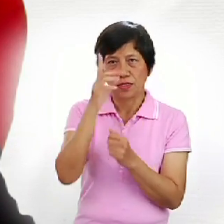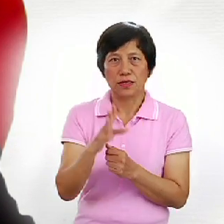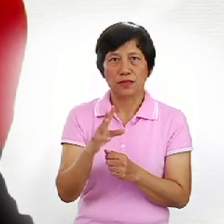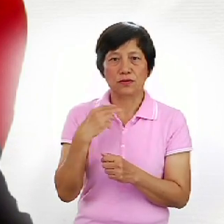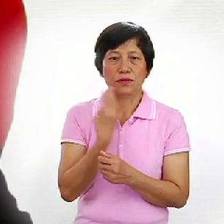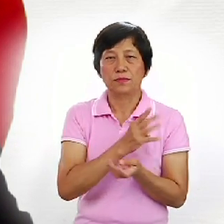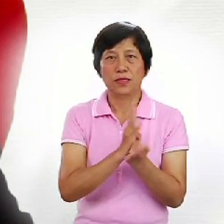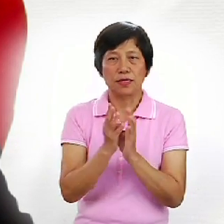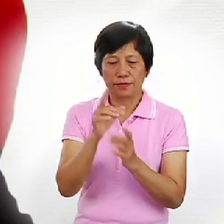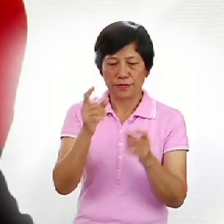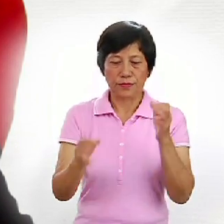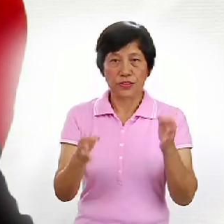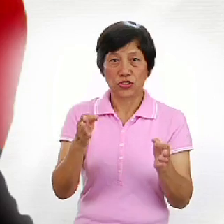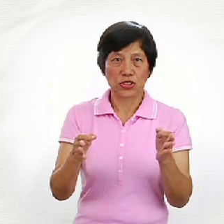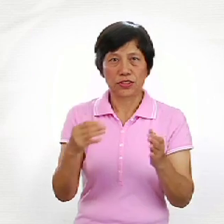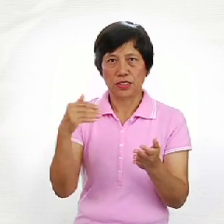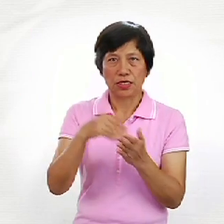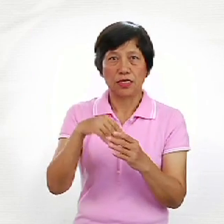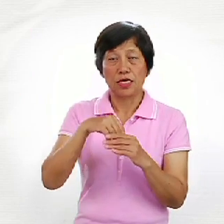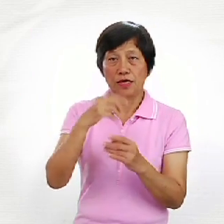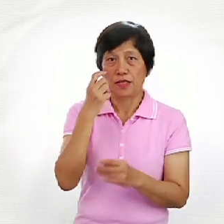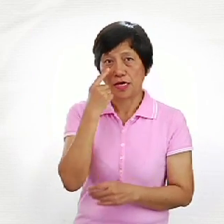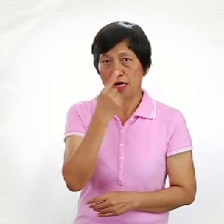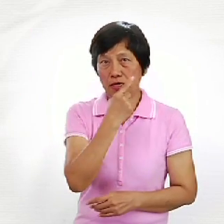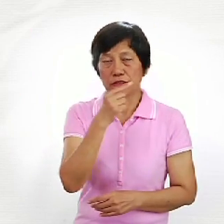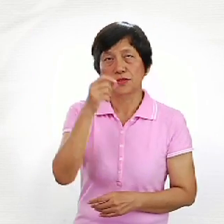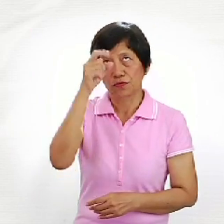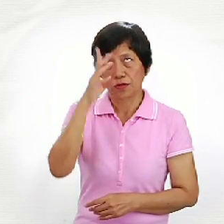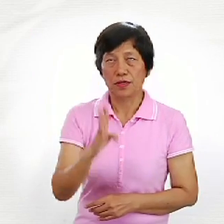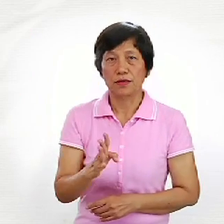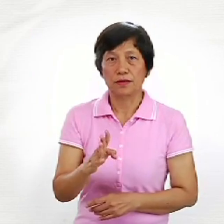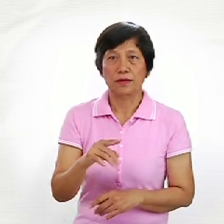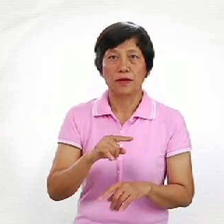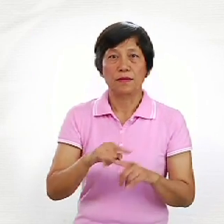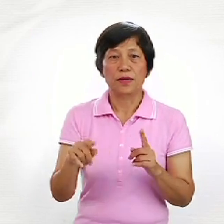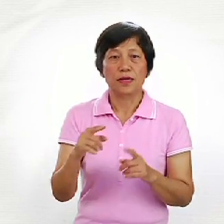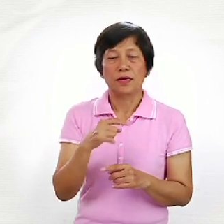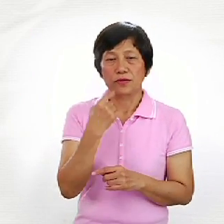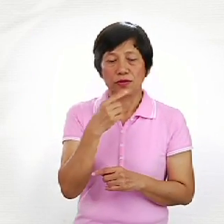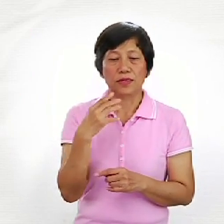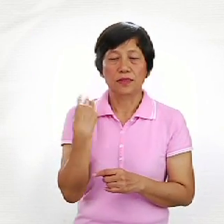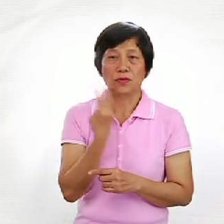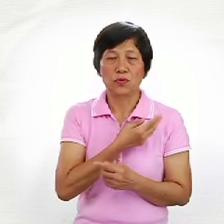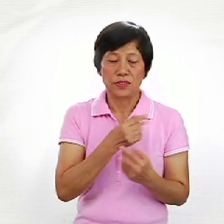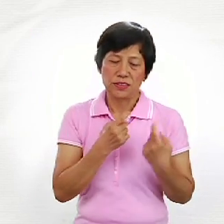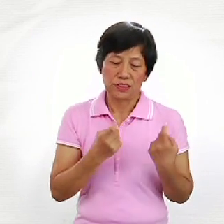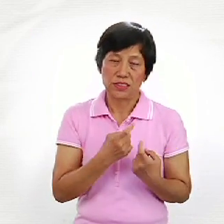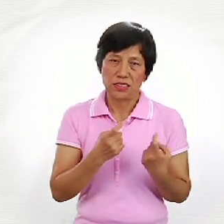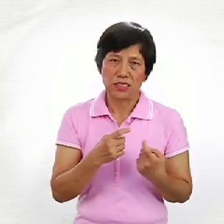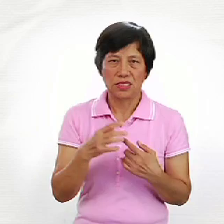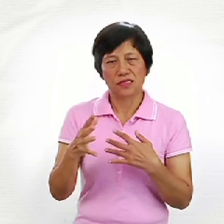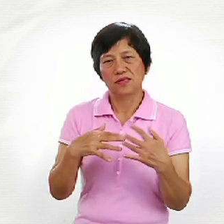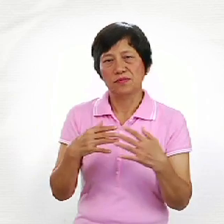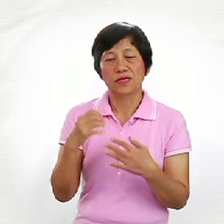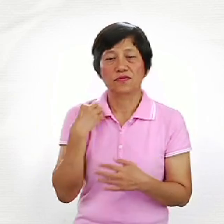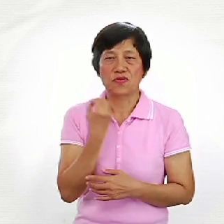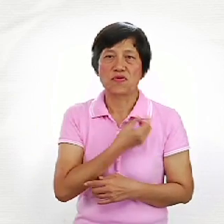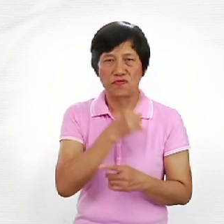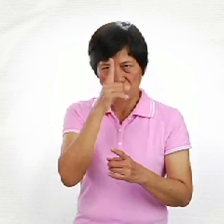in the eyes of God. But then when we fall, in spite of our faith, there is